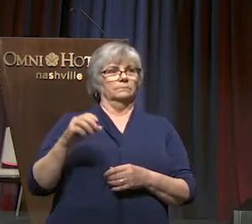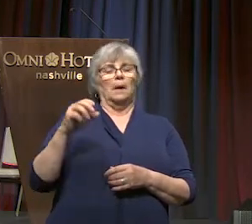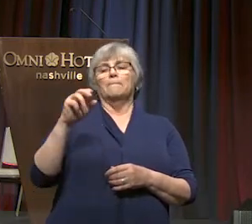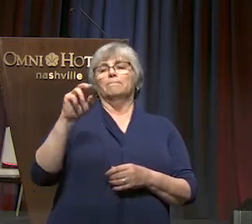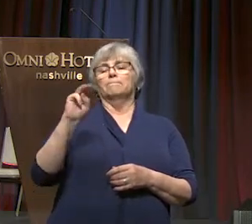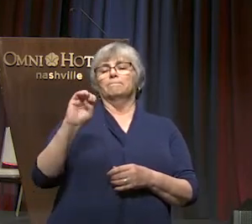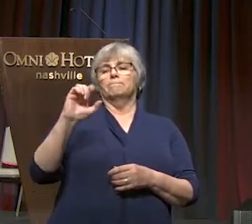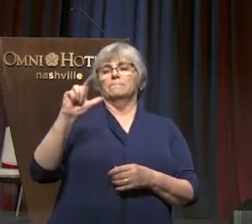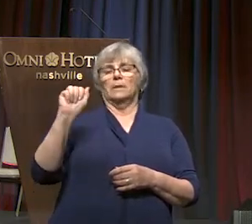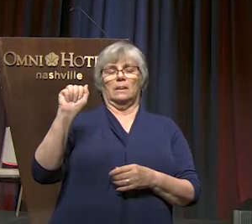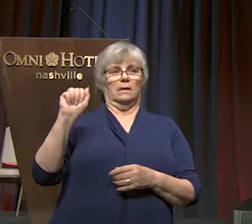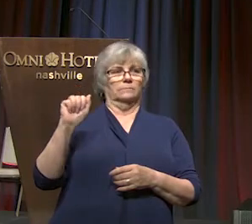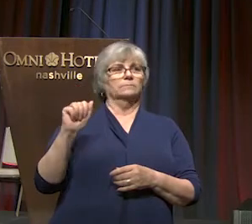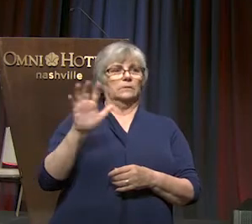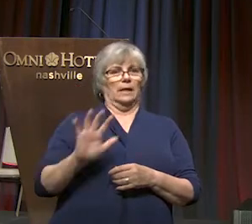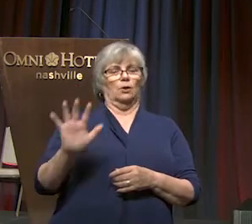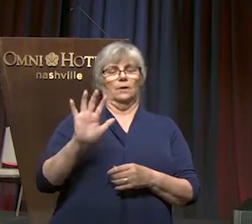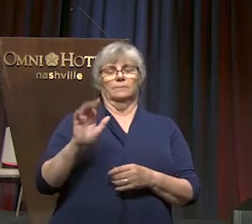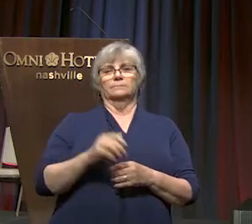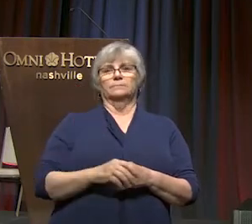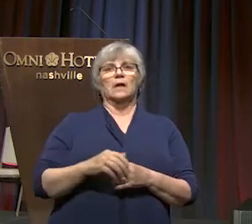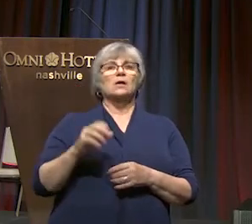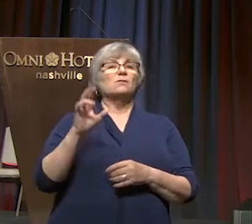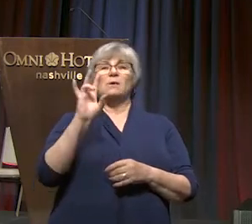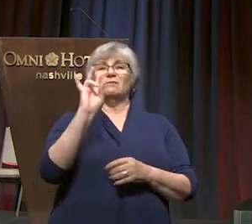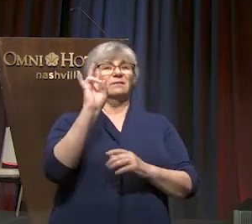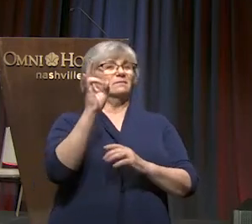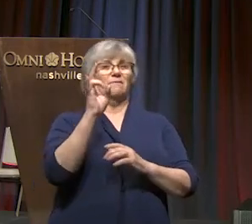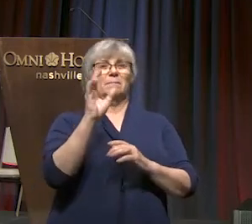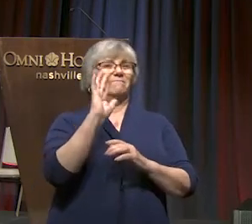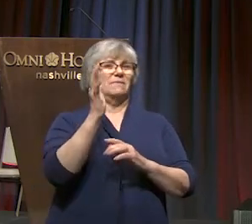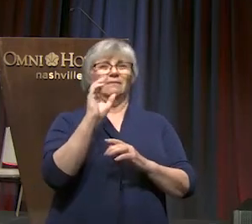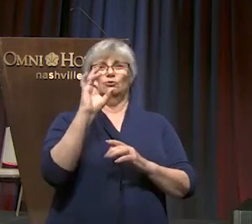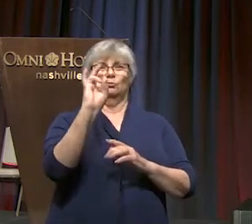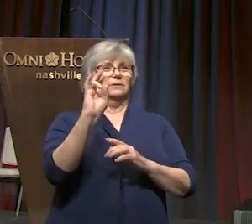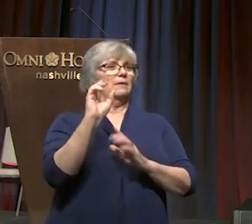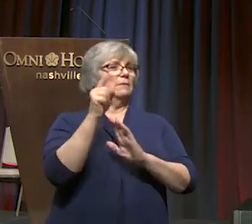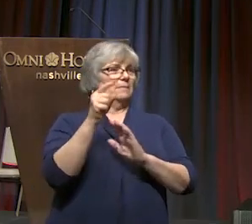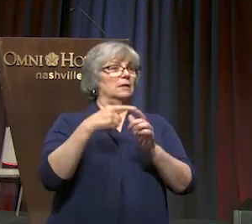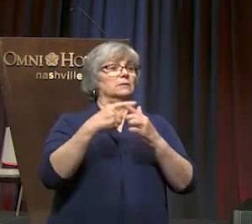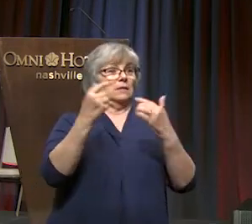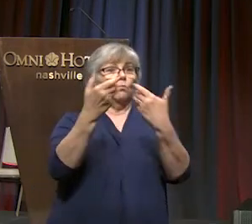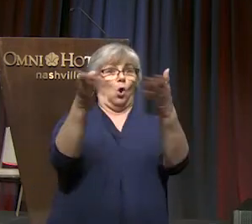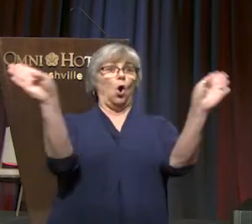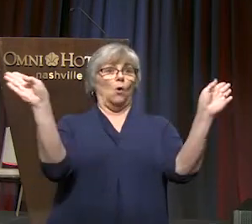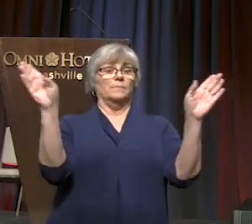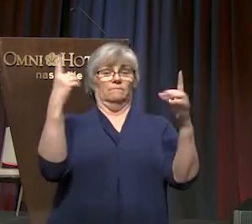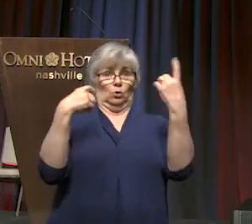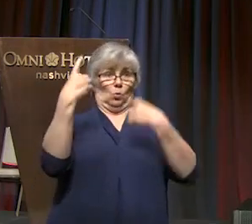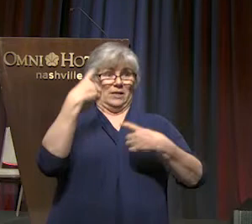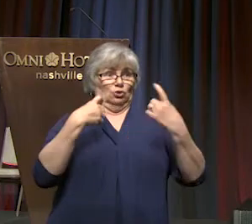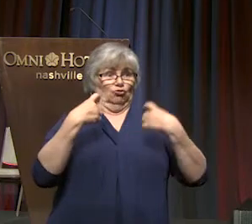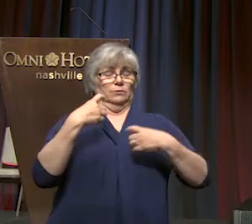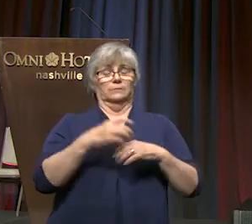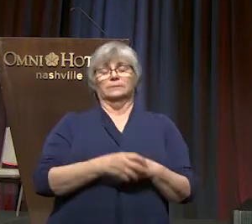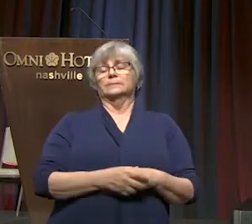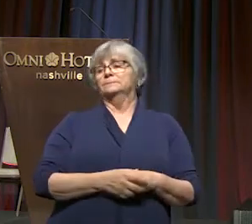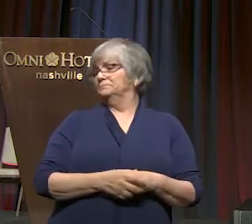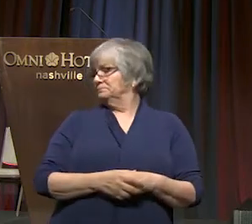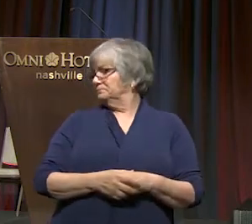them will speak for 5 to 7 minutes, then we will open the floor for questions. Reverend Oli Berg will start.